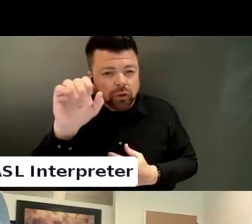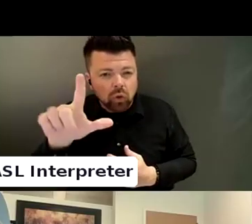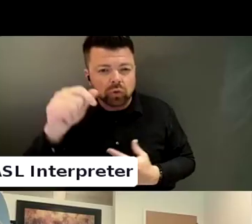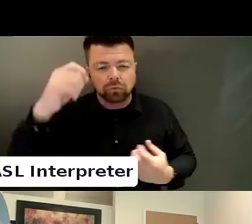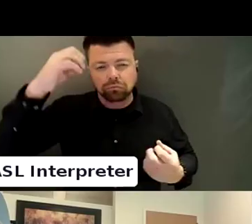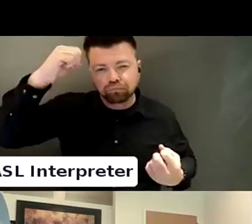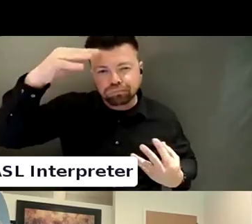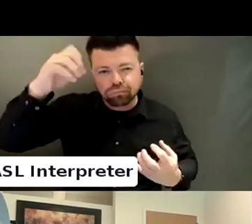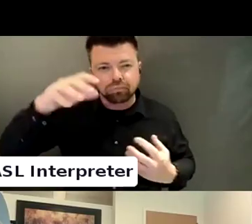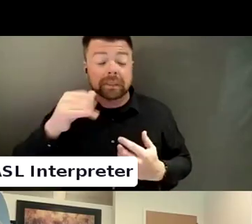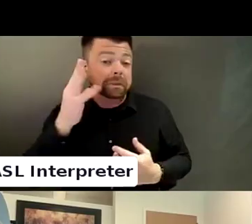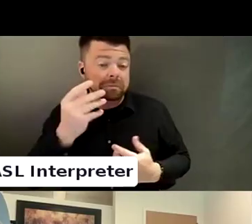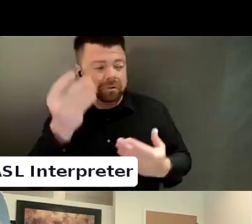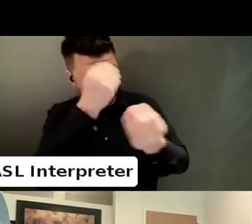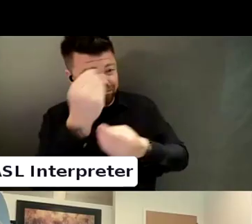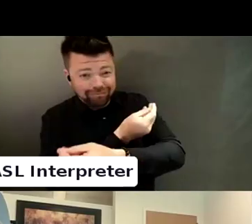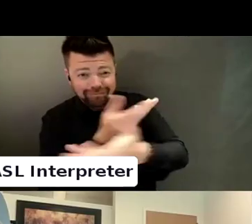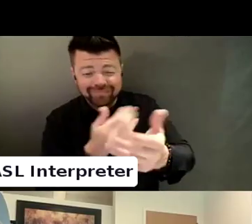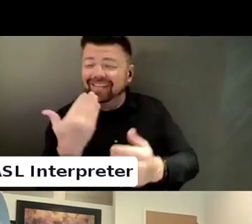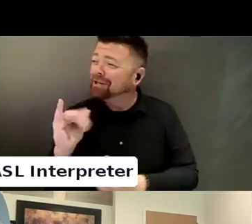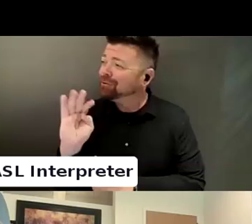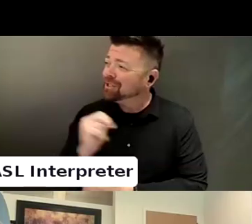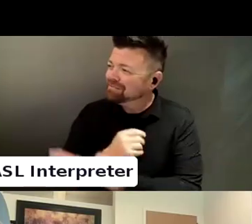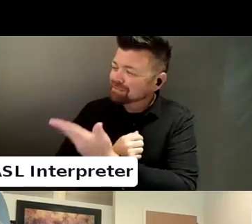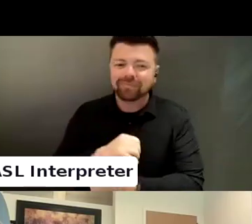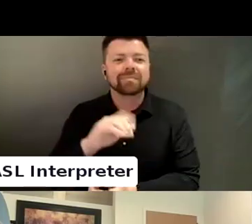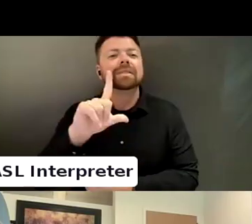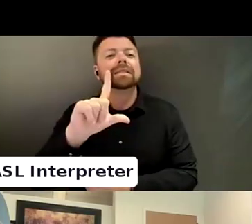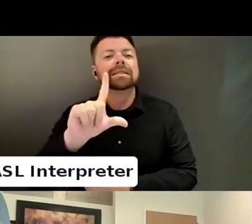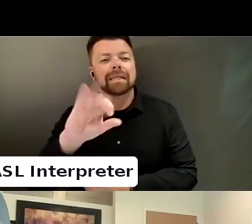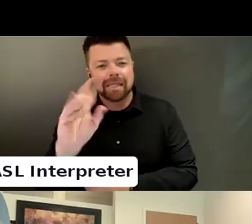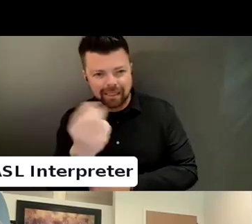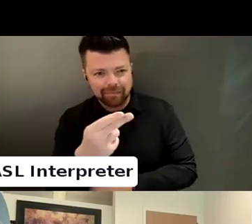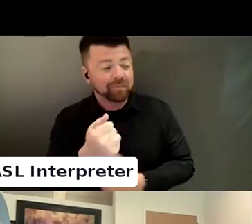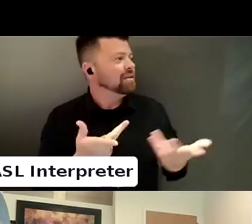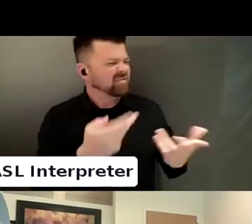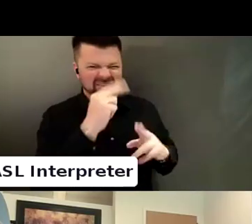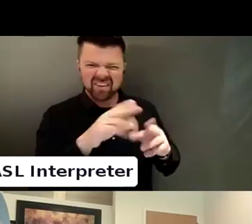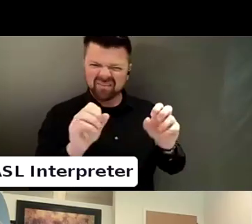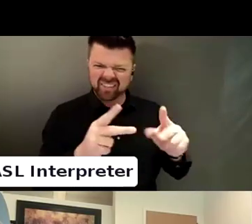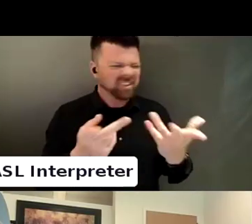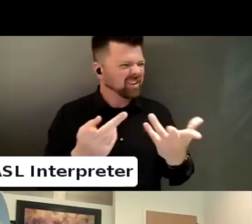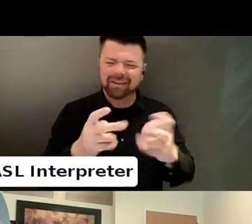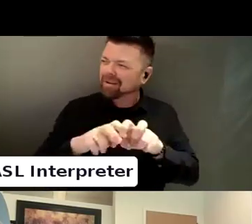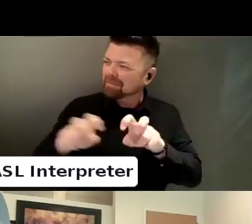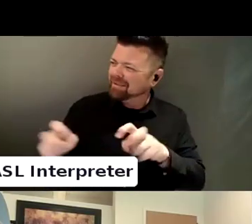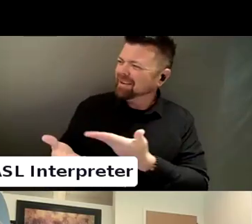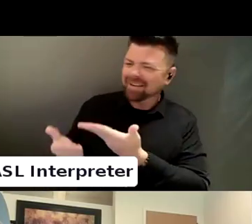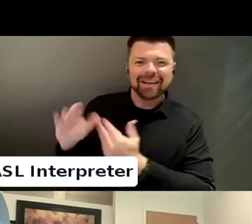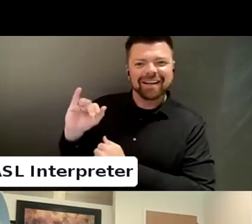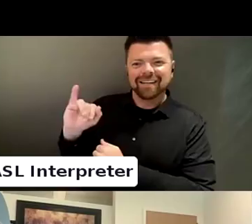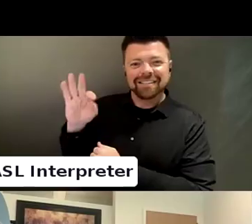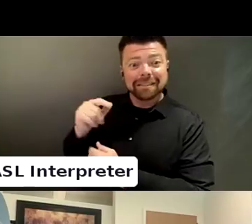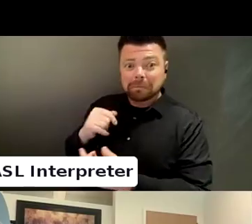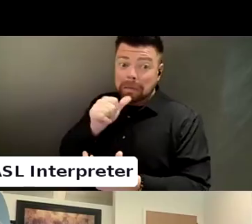Sure. Thanks, Jen. One of the great fun and opportunities of being on a panel together with Jen is that I don't actually have to say